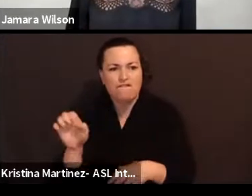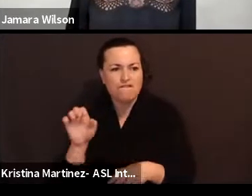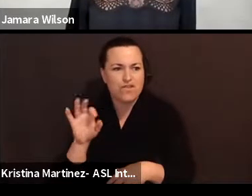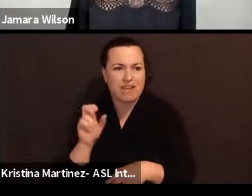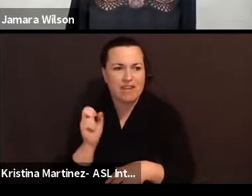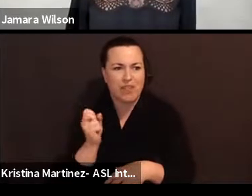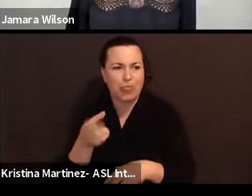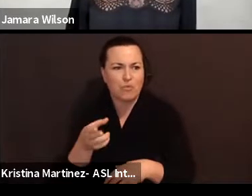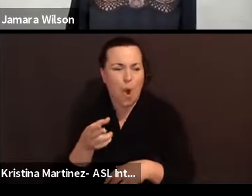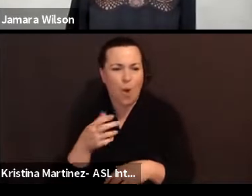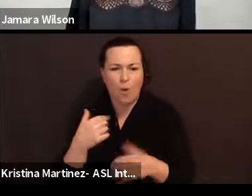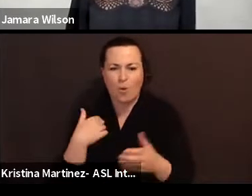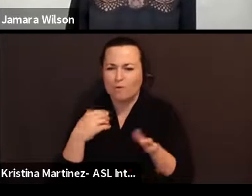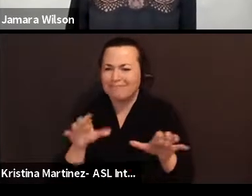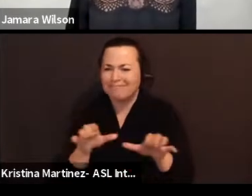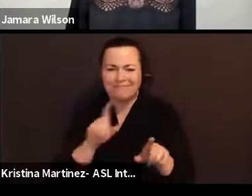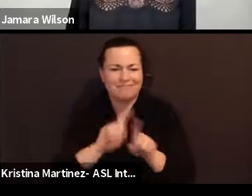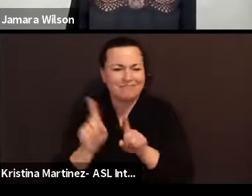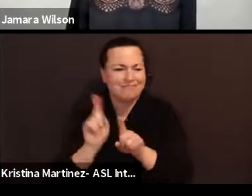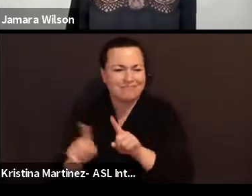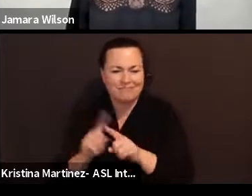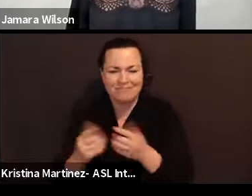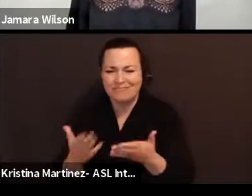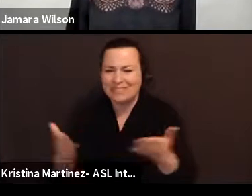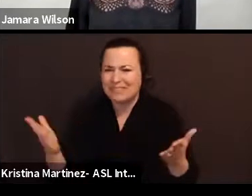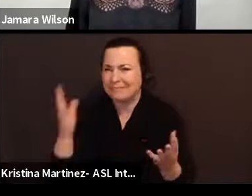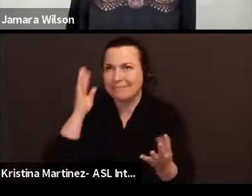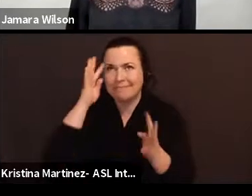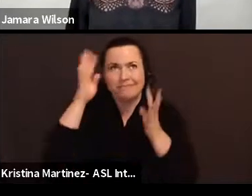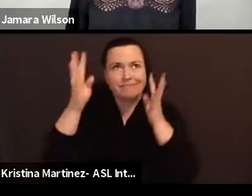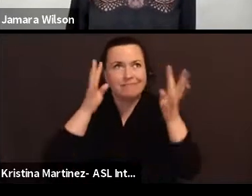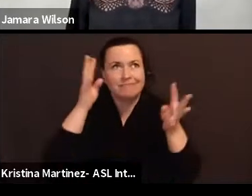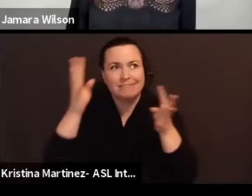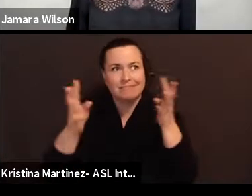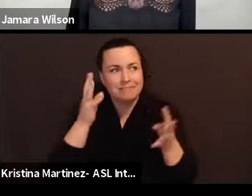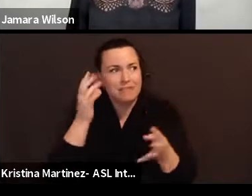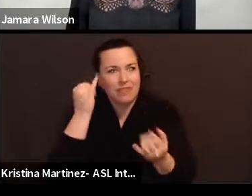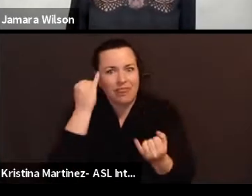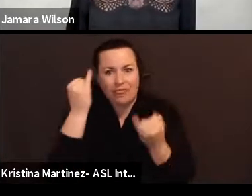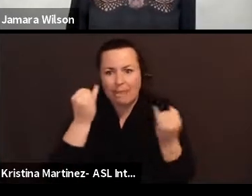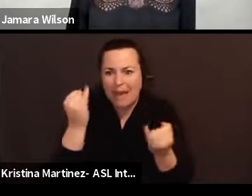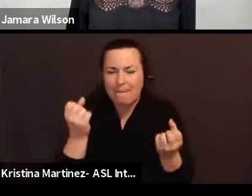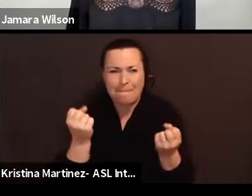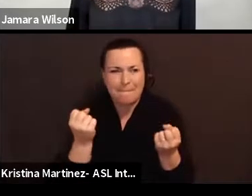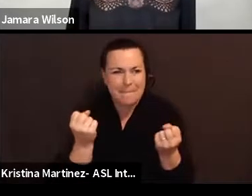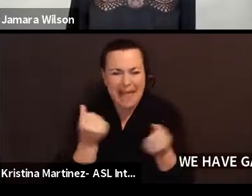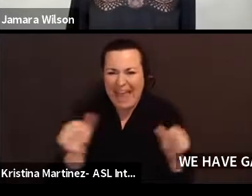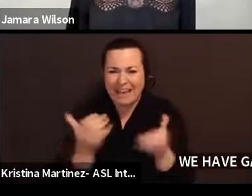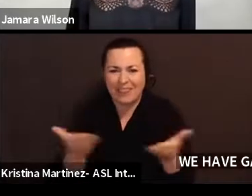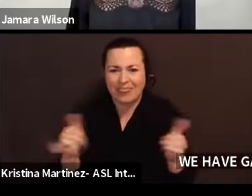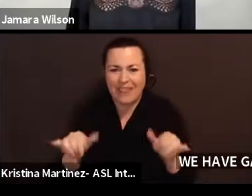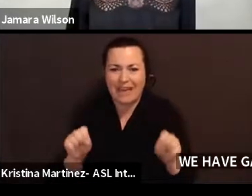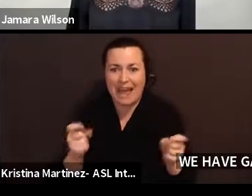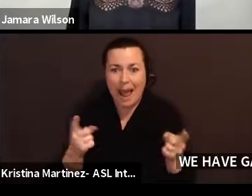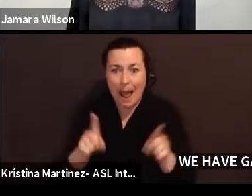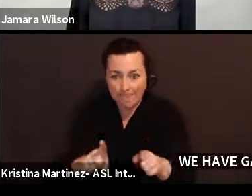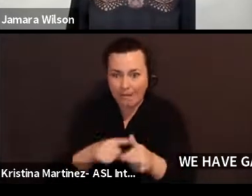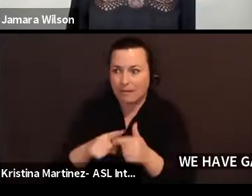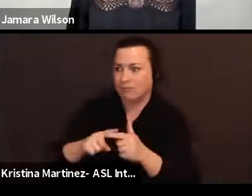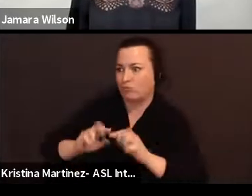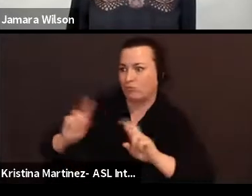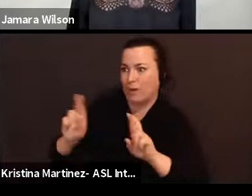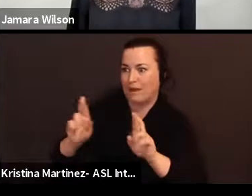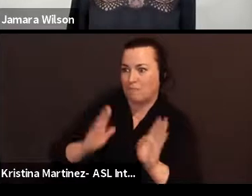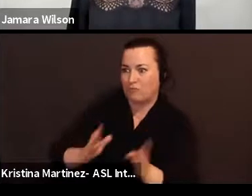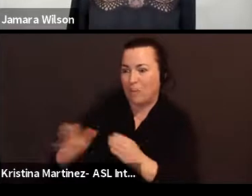are ready. We have gamed out every conceivable thing that could happen, and we are ready for it. And you know what? The other side knows